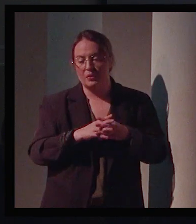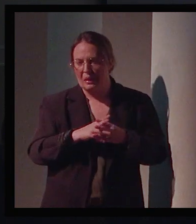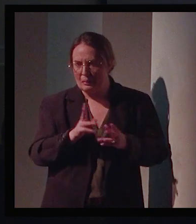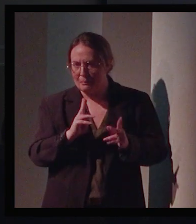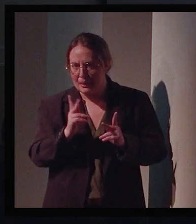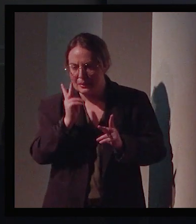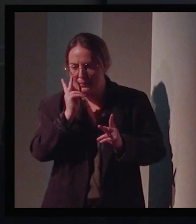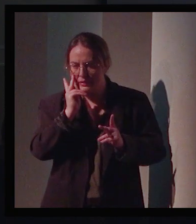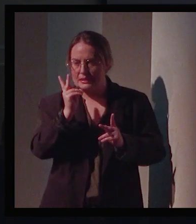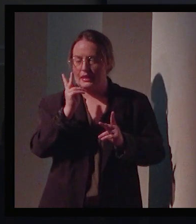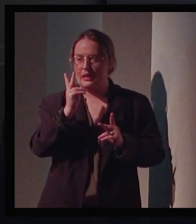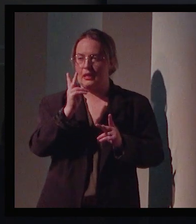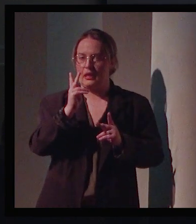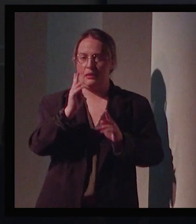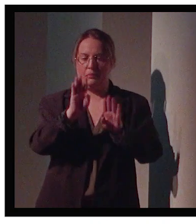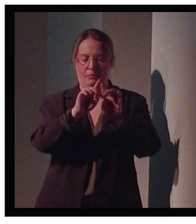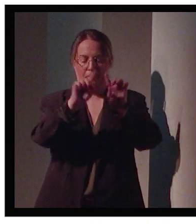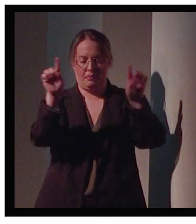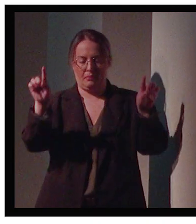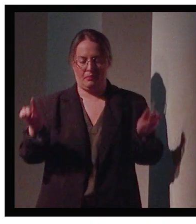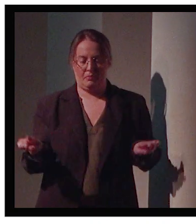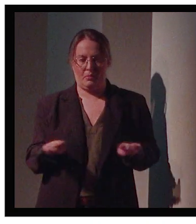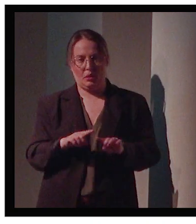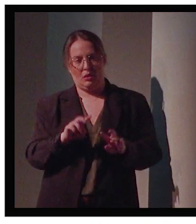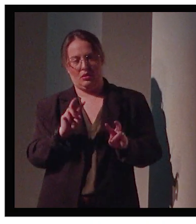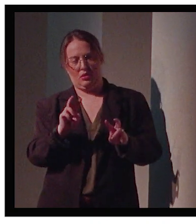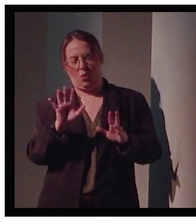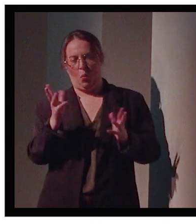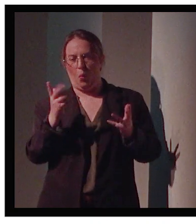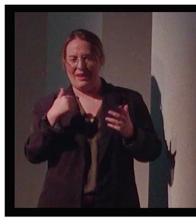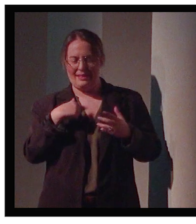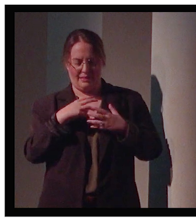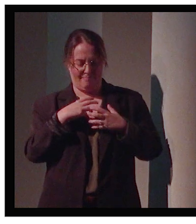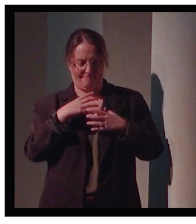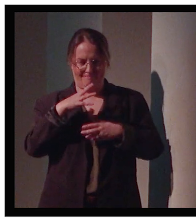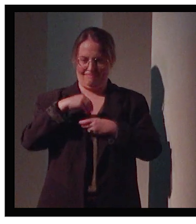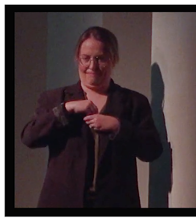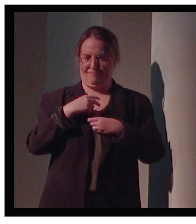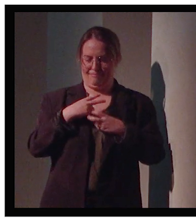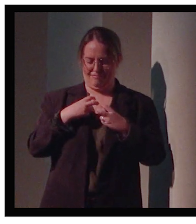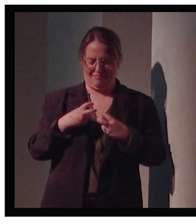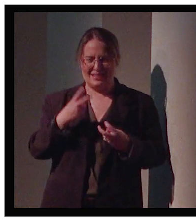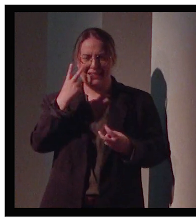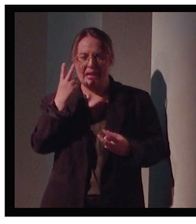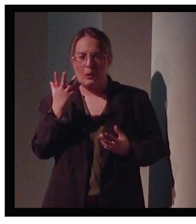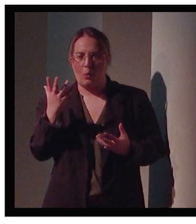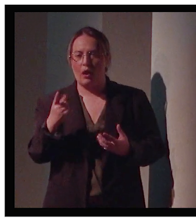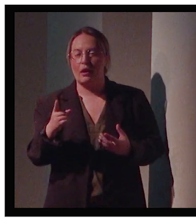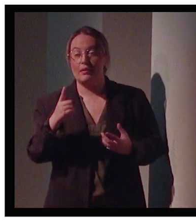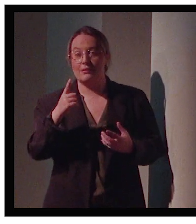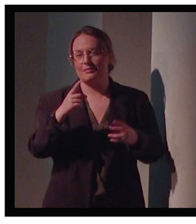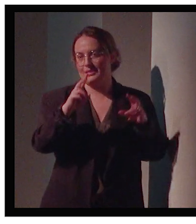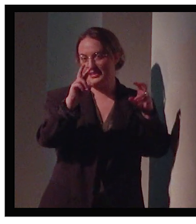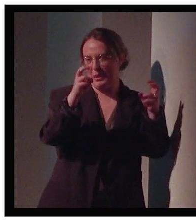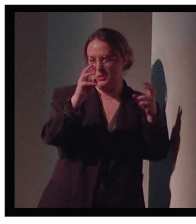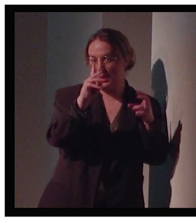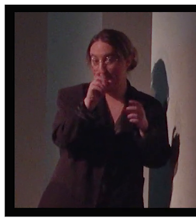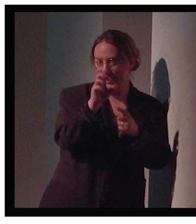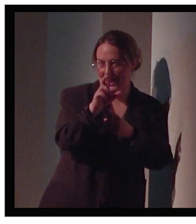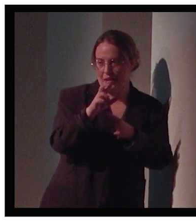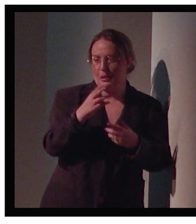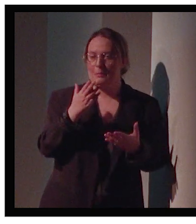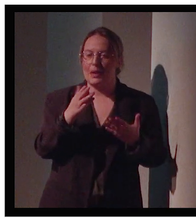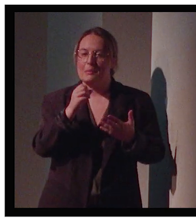when they looked at Manet's painting in 1863? Let's start with the subject matter. Some kind of